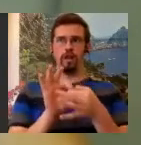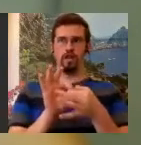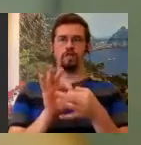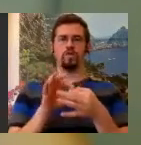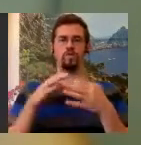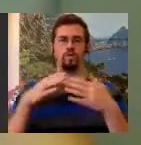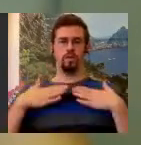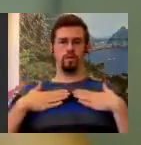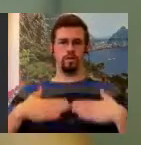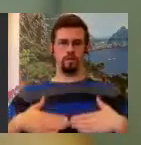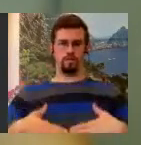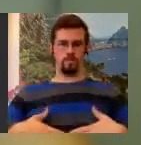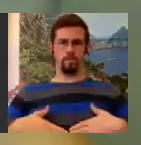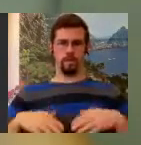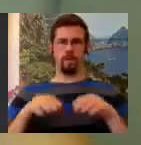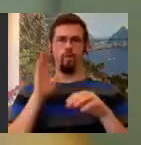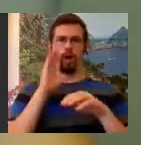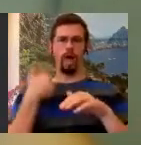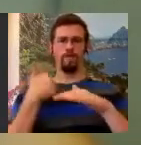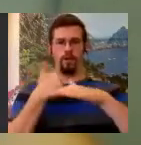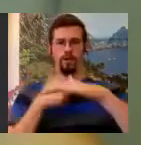of human body.